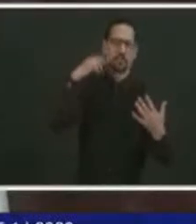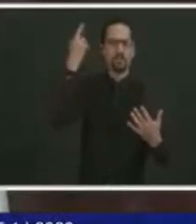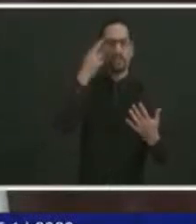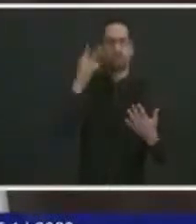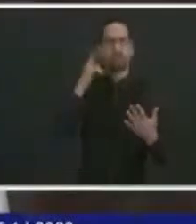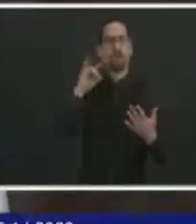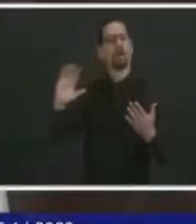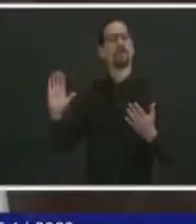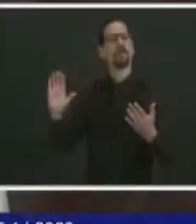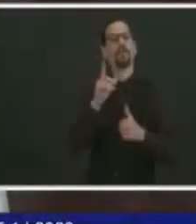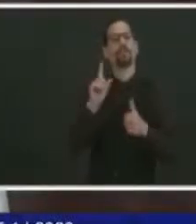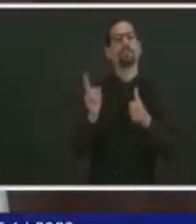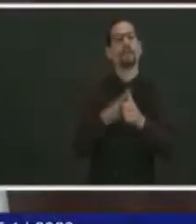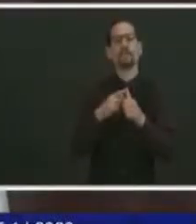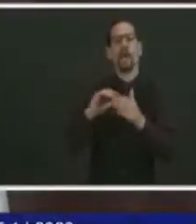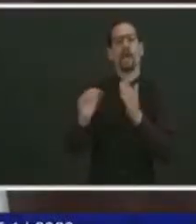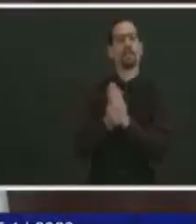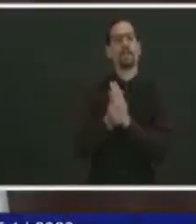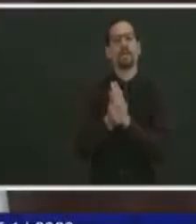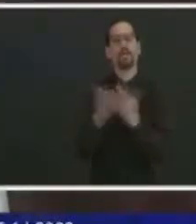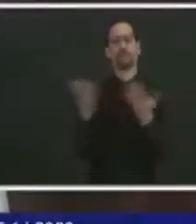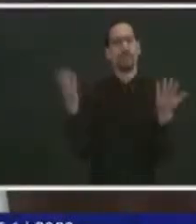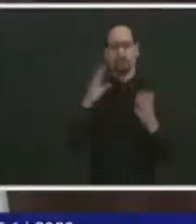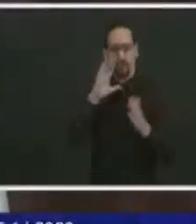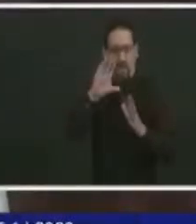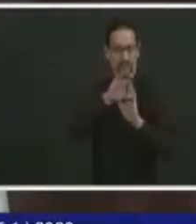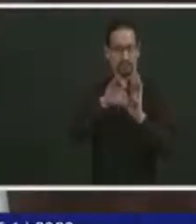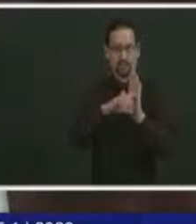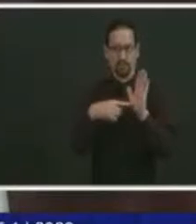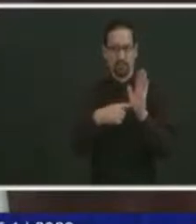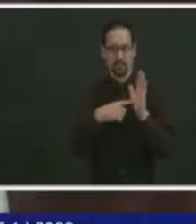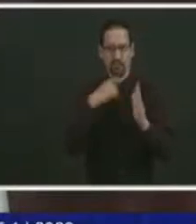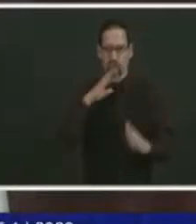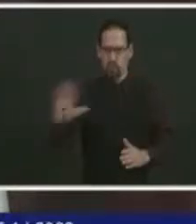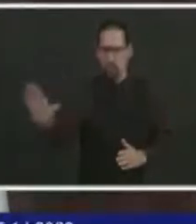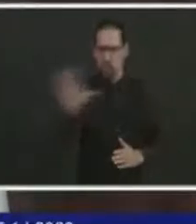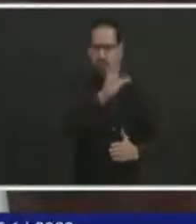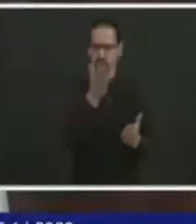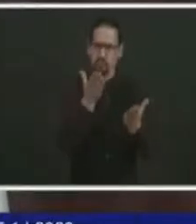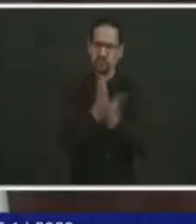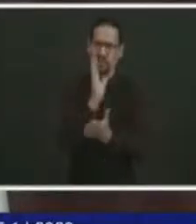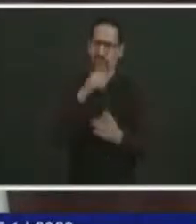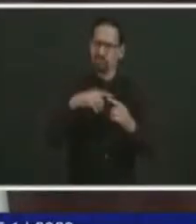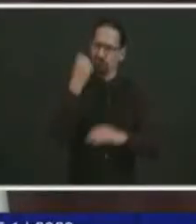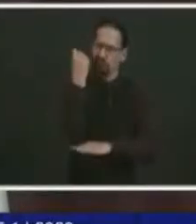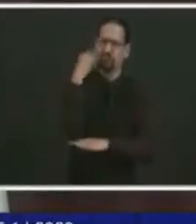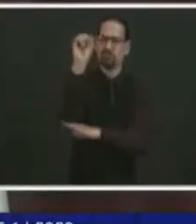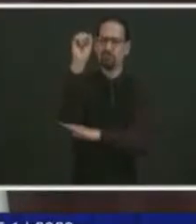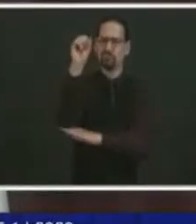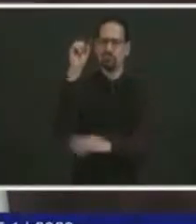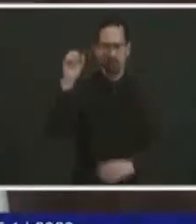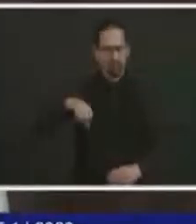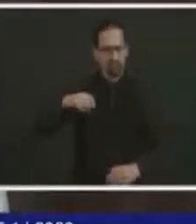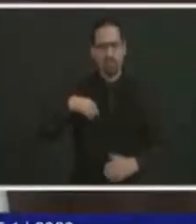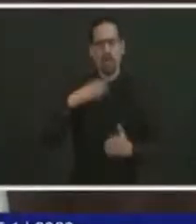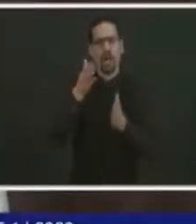peacefully protest is core to our American democracy. I'm asking you all to continue to